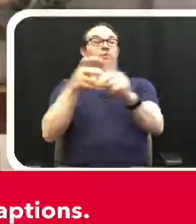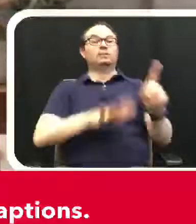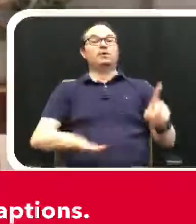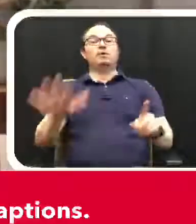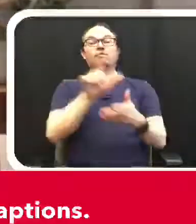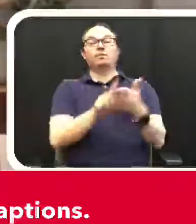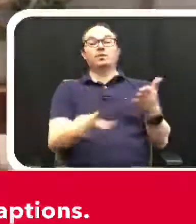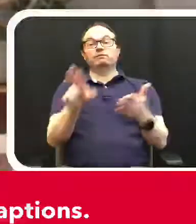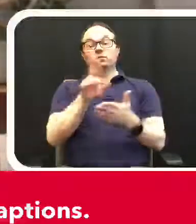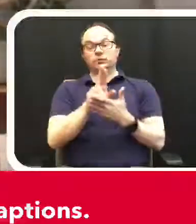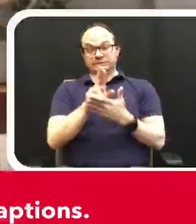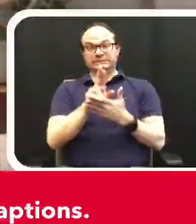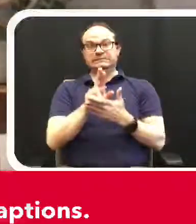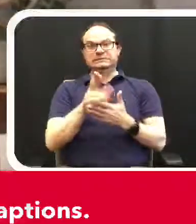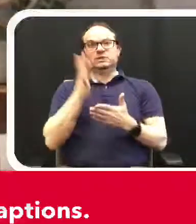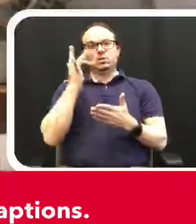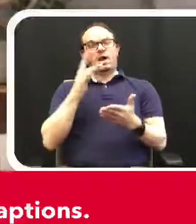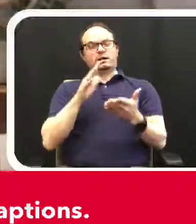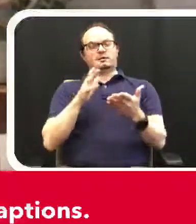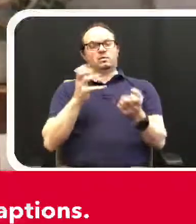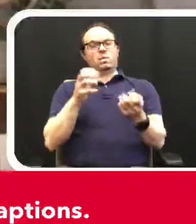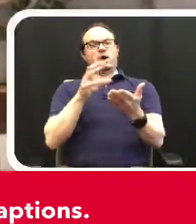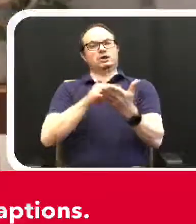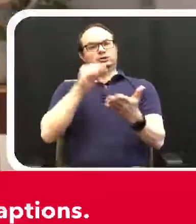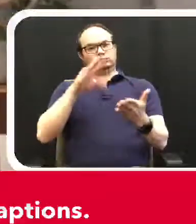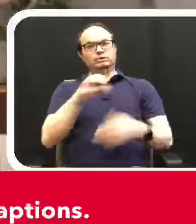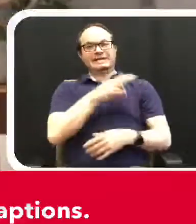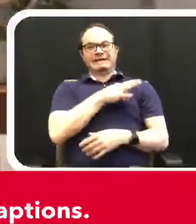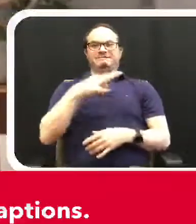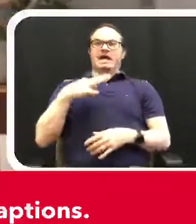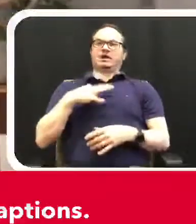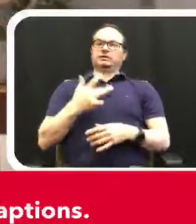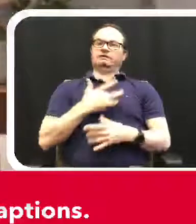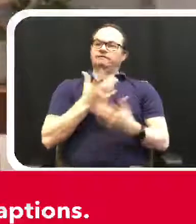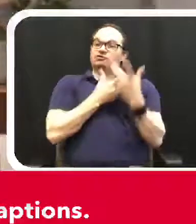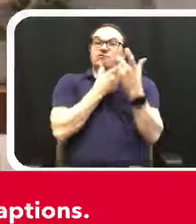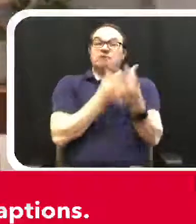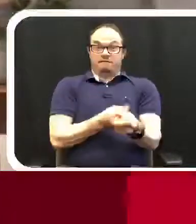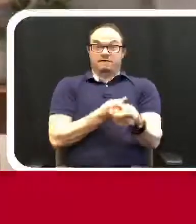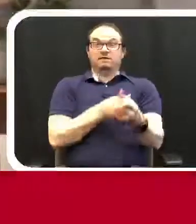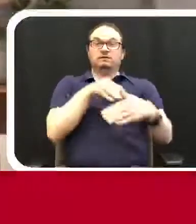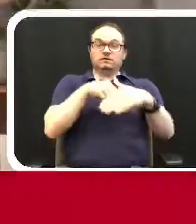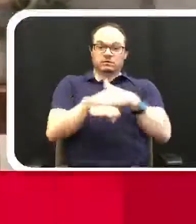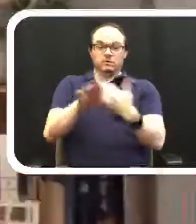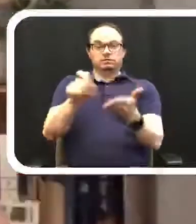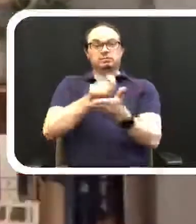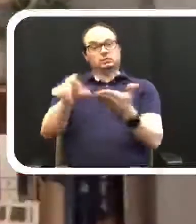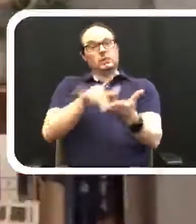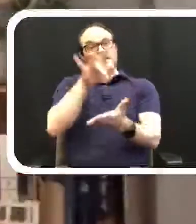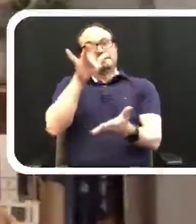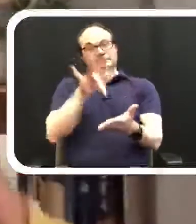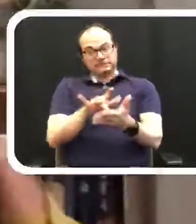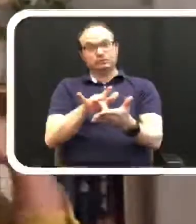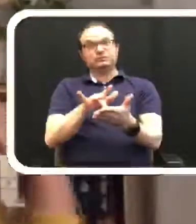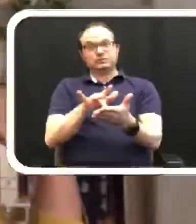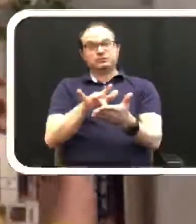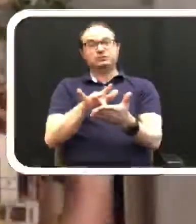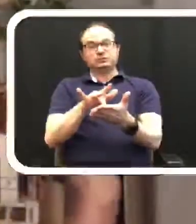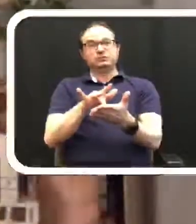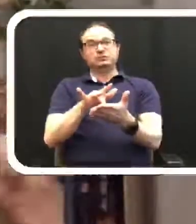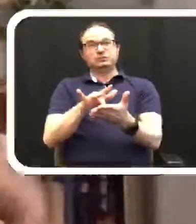because we want students and faculty to feel confident that when their students come into the Writing Center, they're truly getting